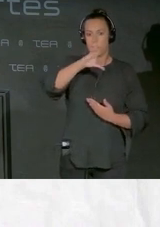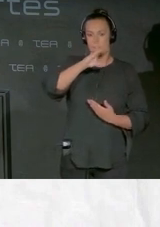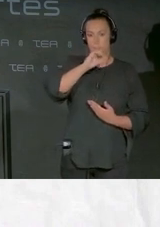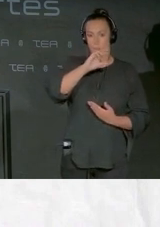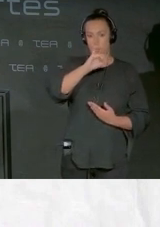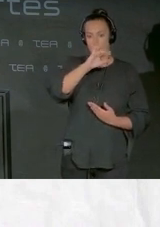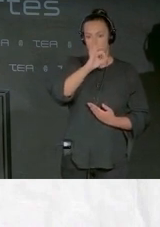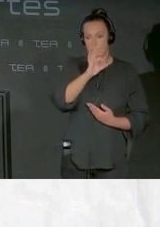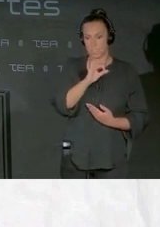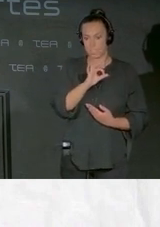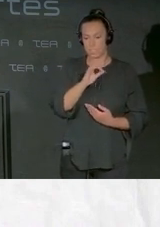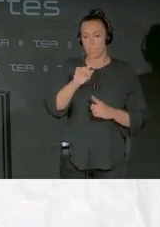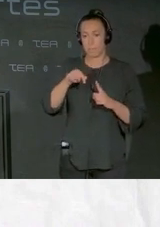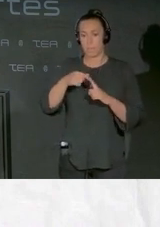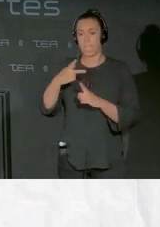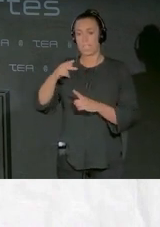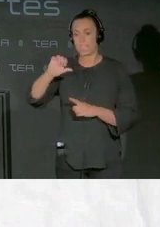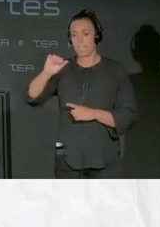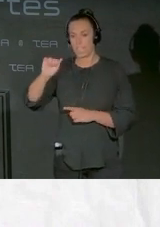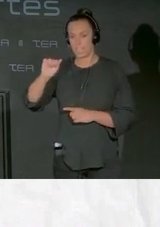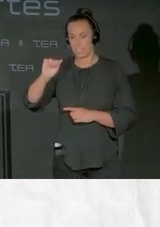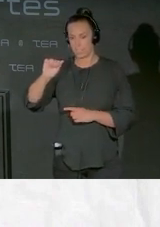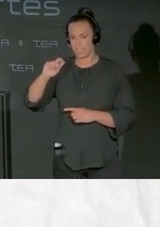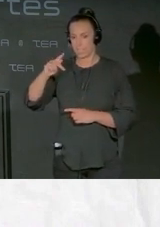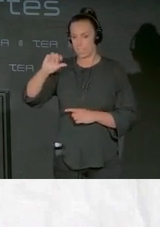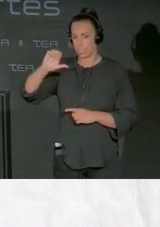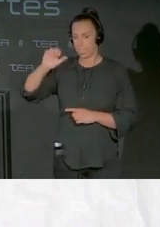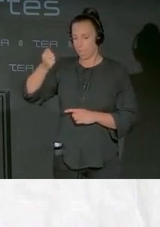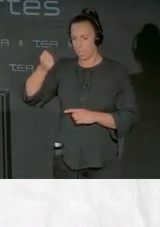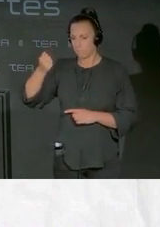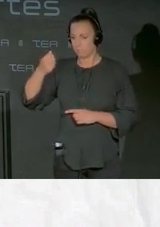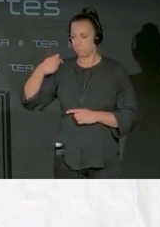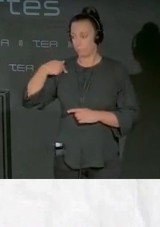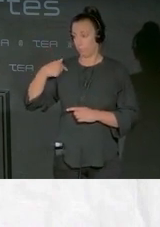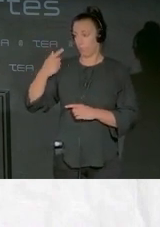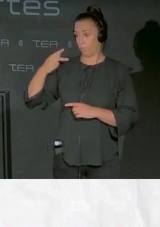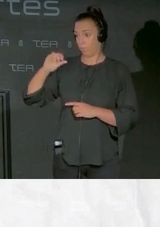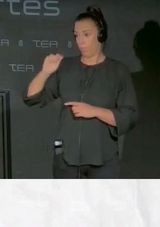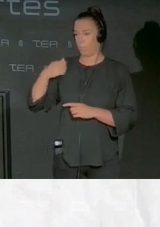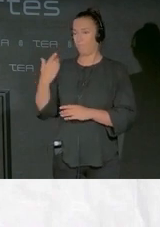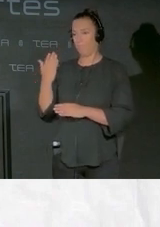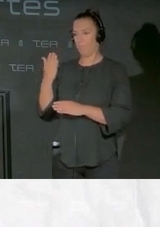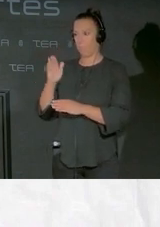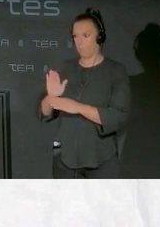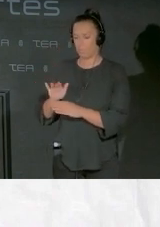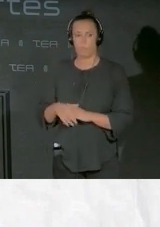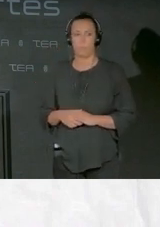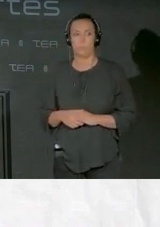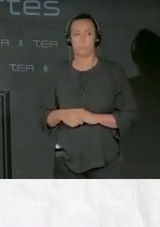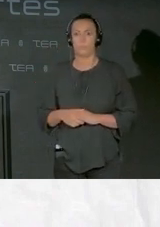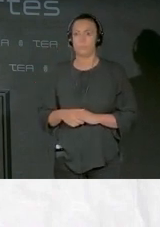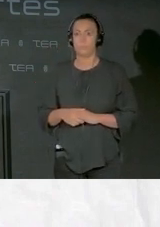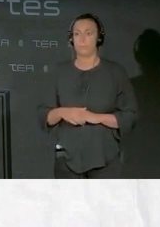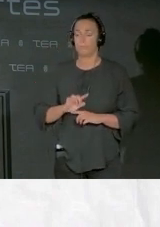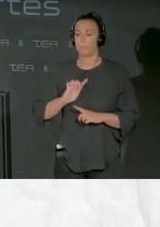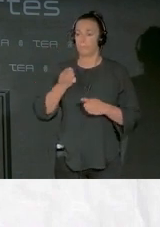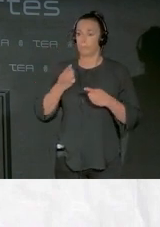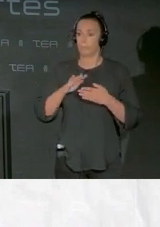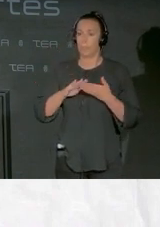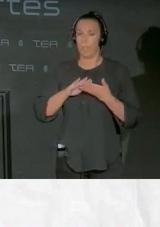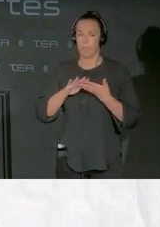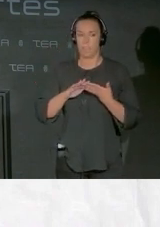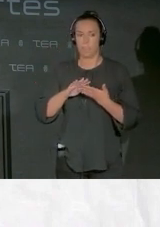of the chapters that we produced, starting with the market overview and financing. So what is happening